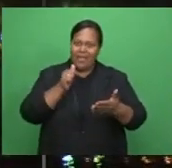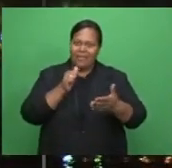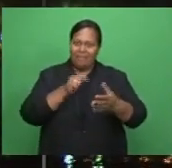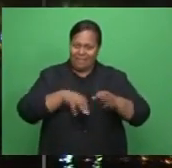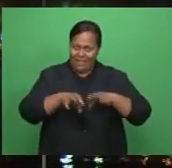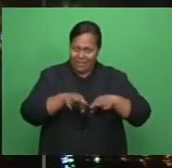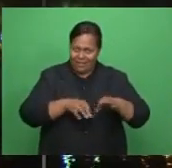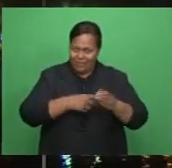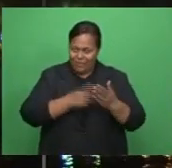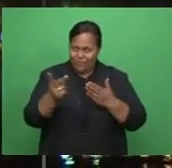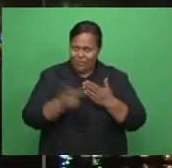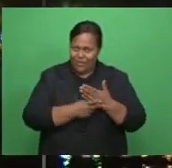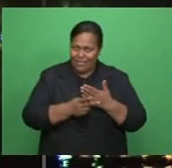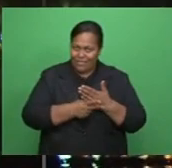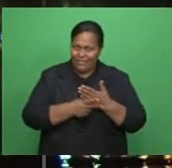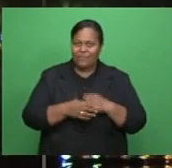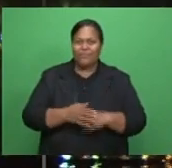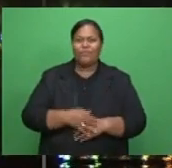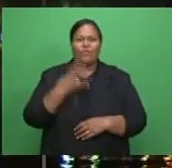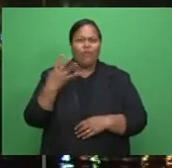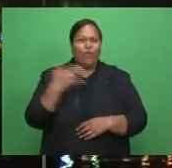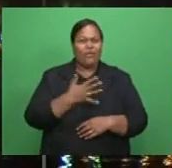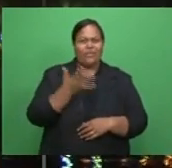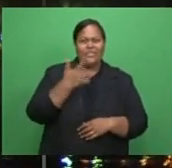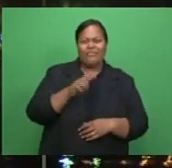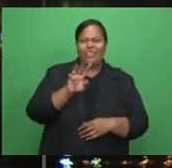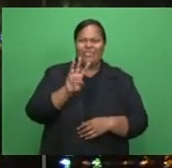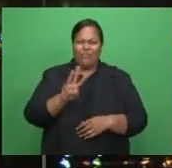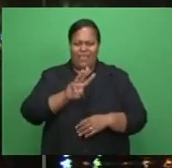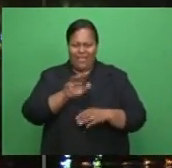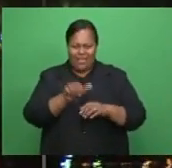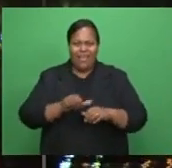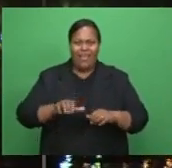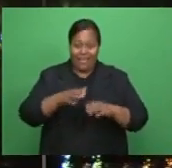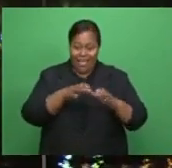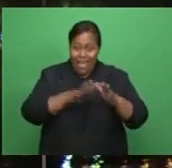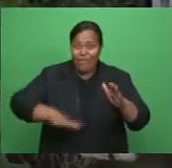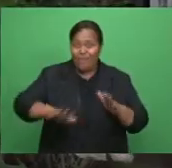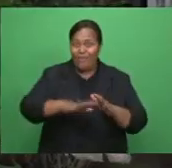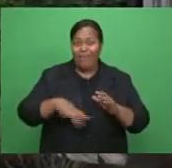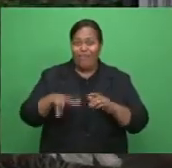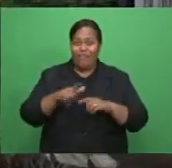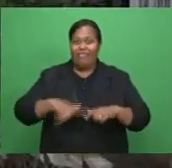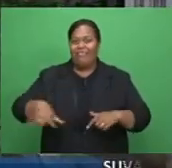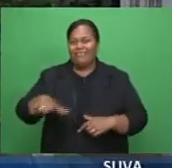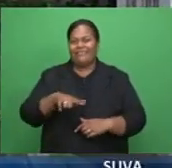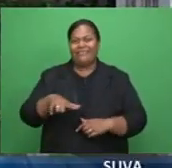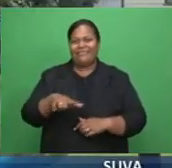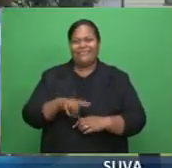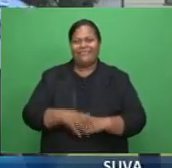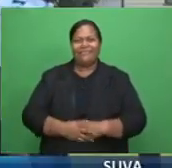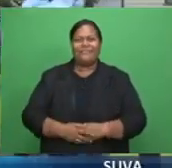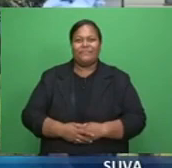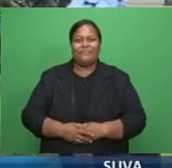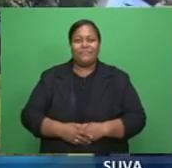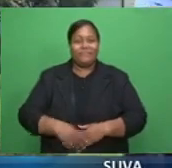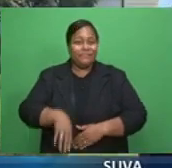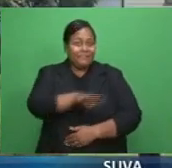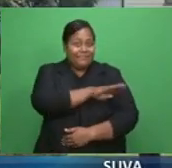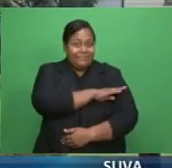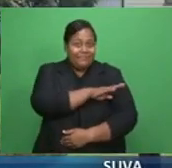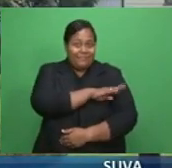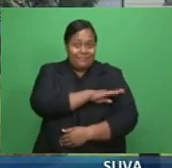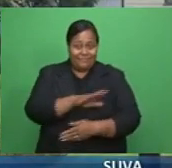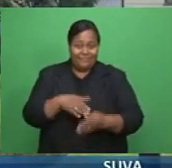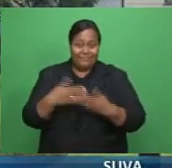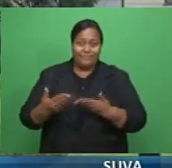covering about 473 acres of land. Ritika Pratap has more. Prime Minister Voringe Bainimarama, while handing over